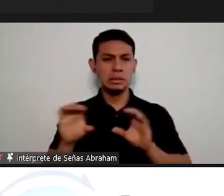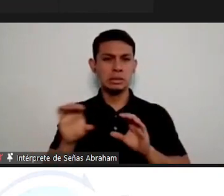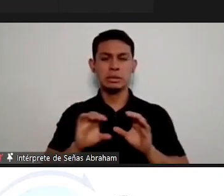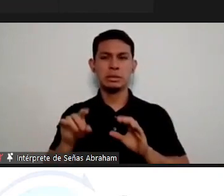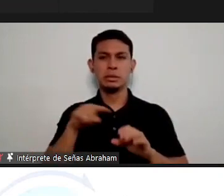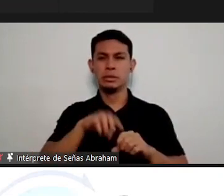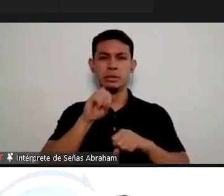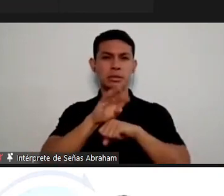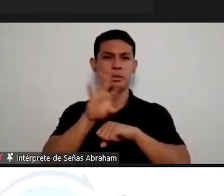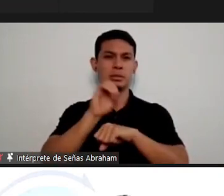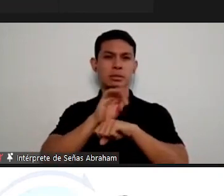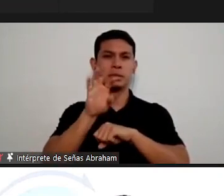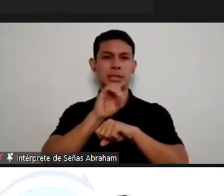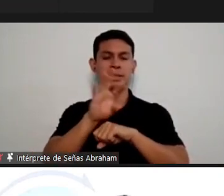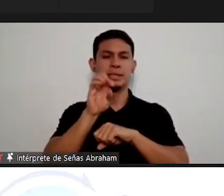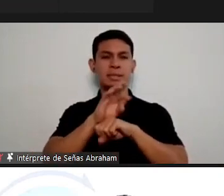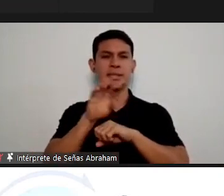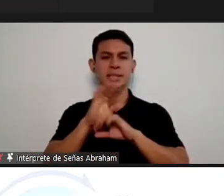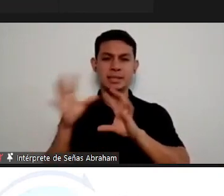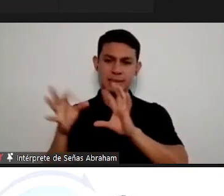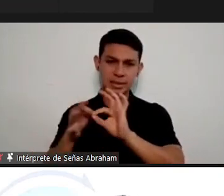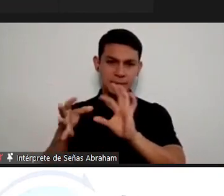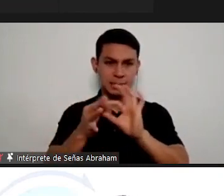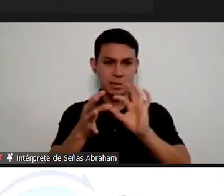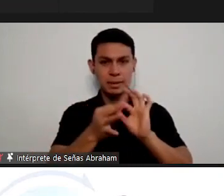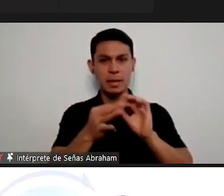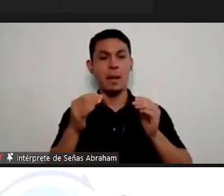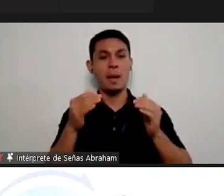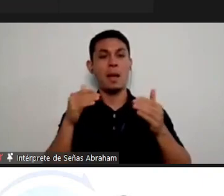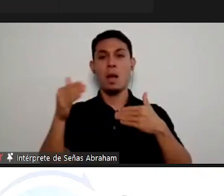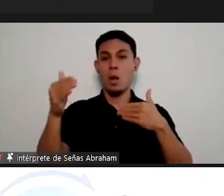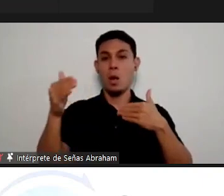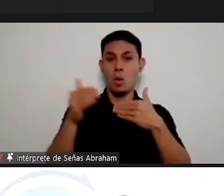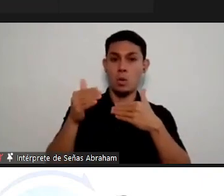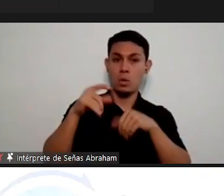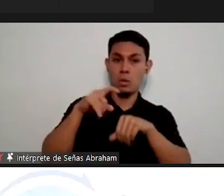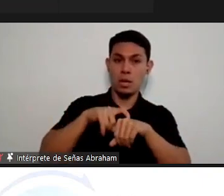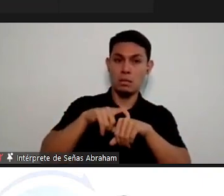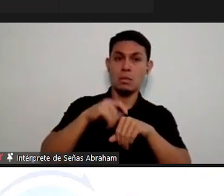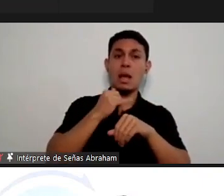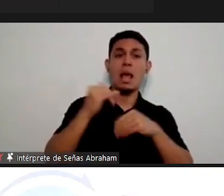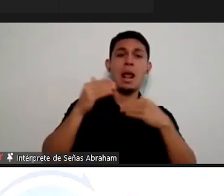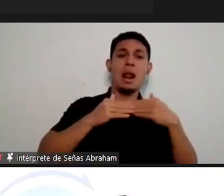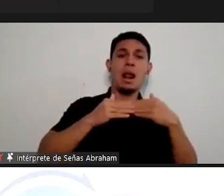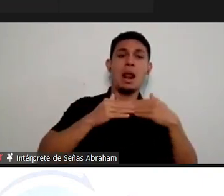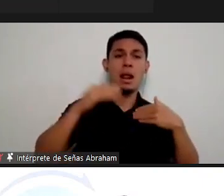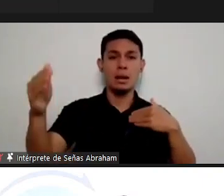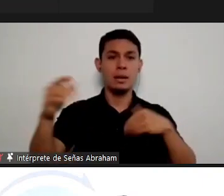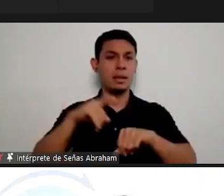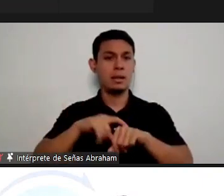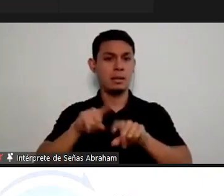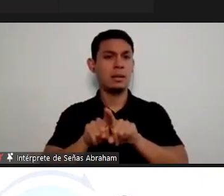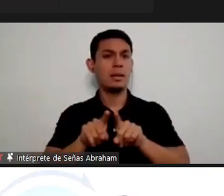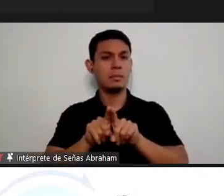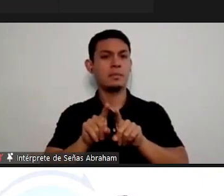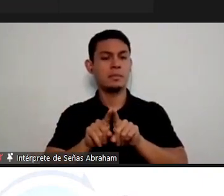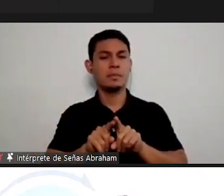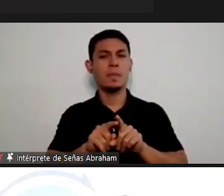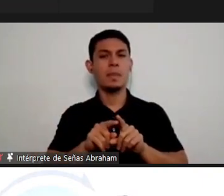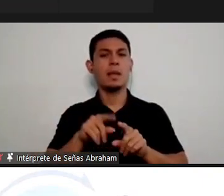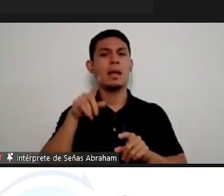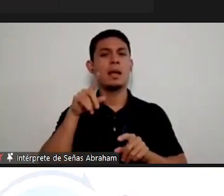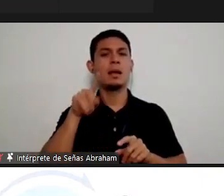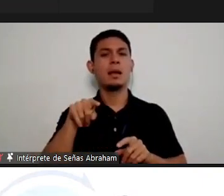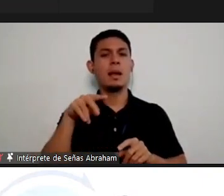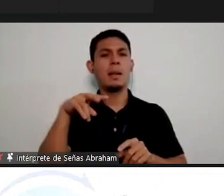official to do this recommendation of articulating the medium and long term as well and in the case